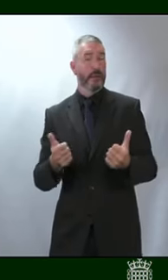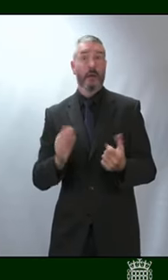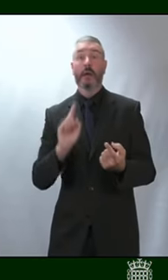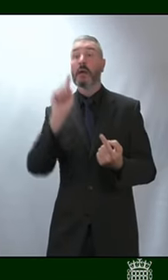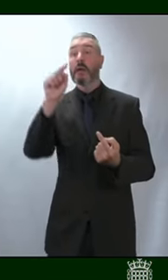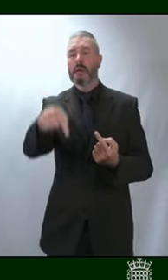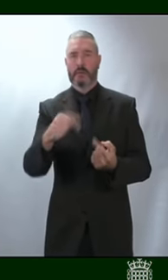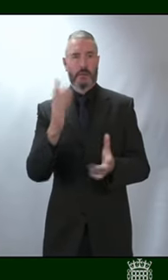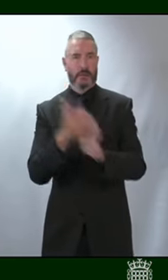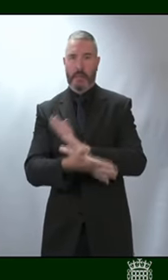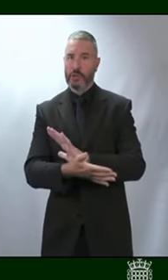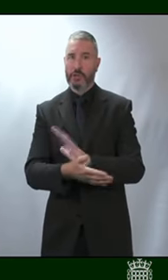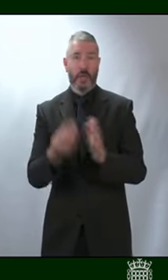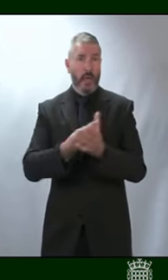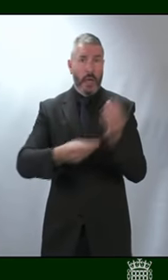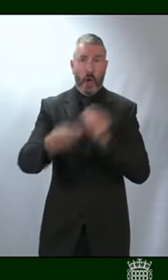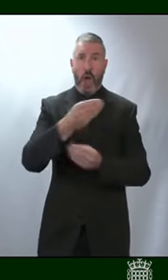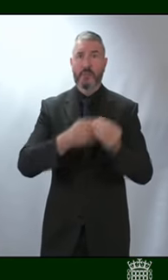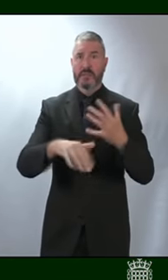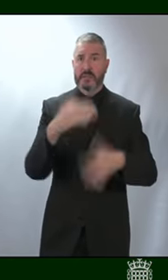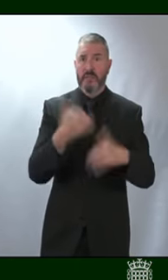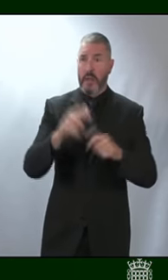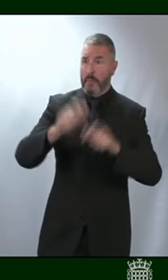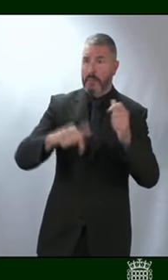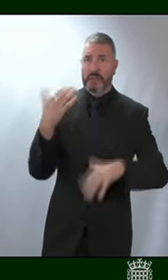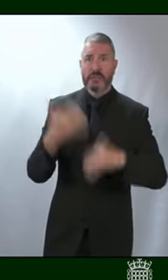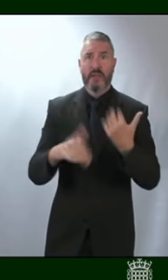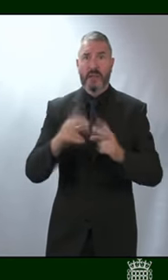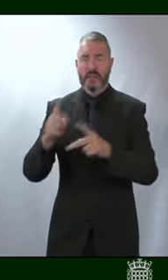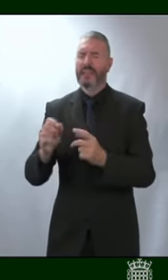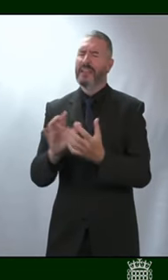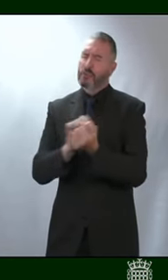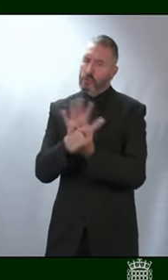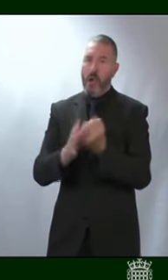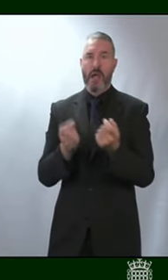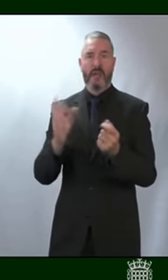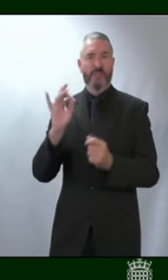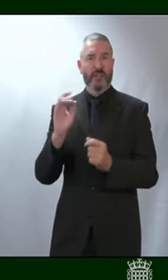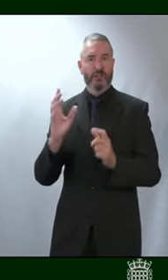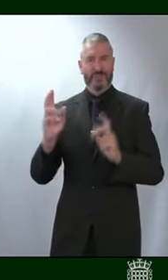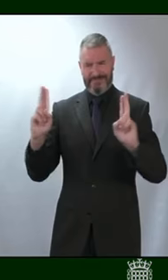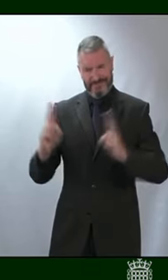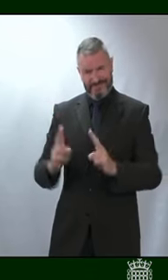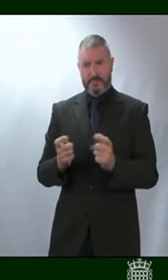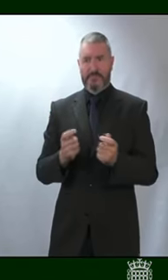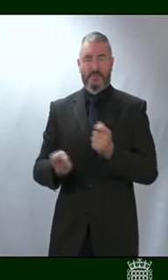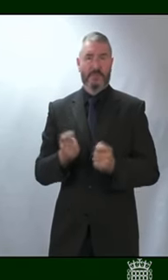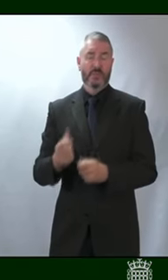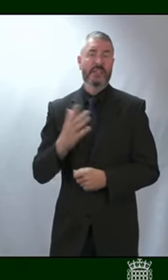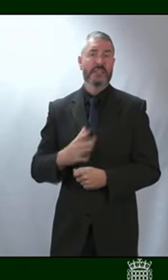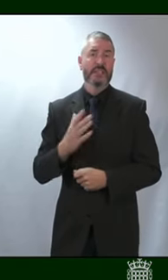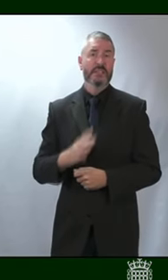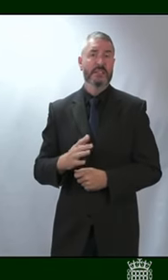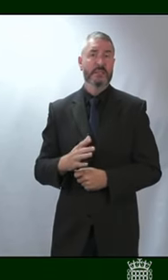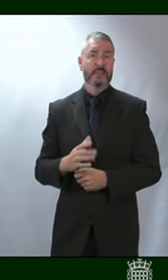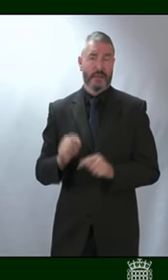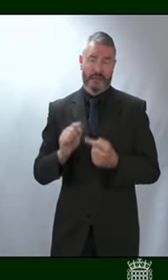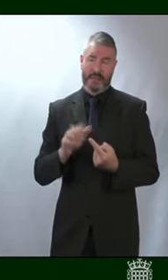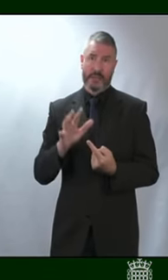throughout our country if we failed to control the virus now, and we were obliged to put in